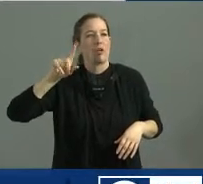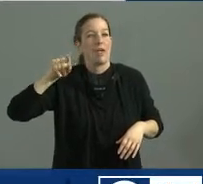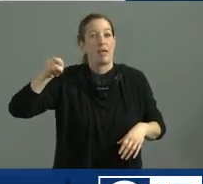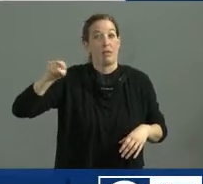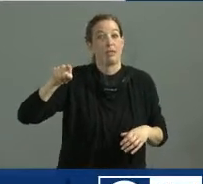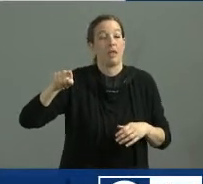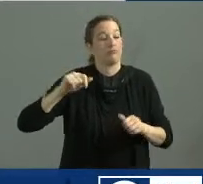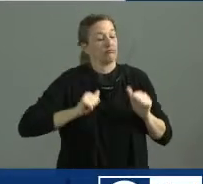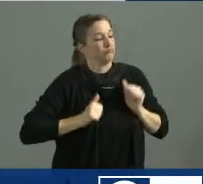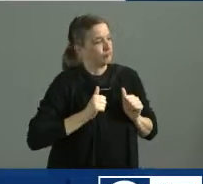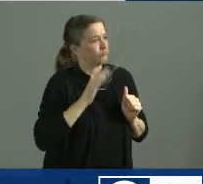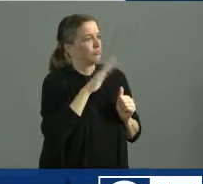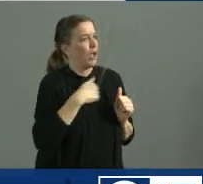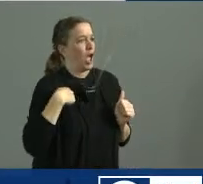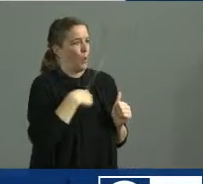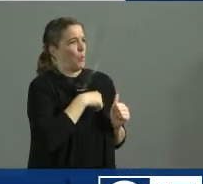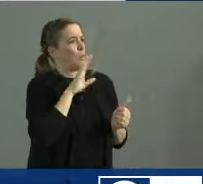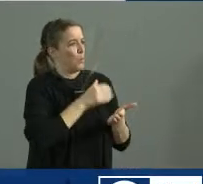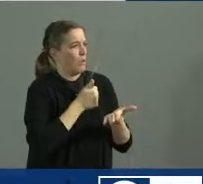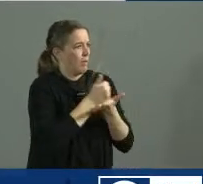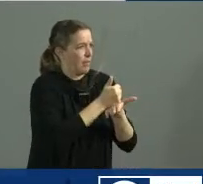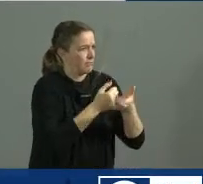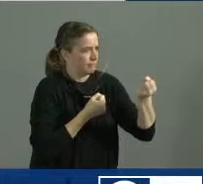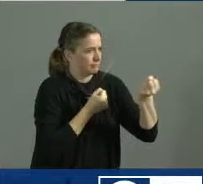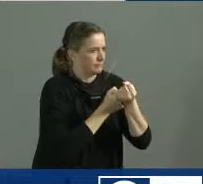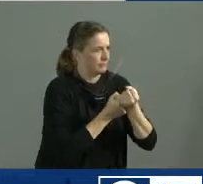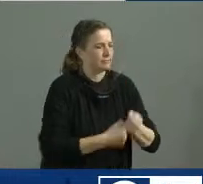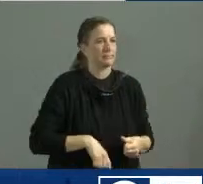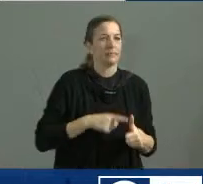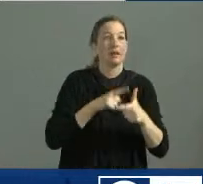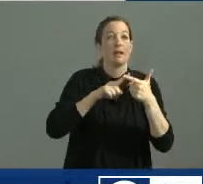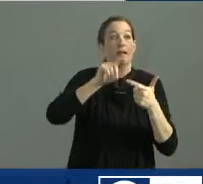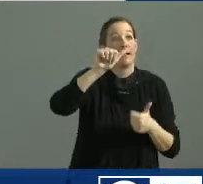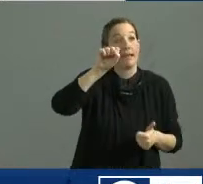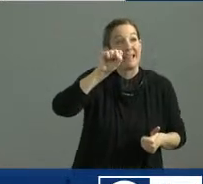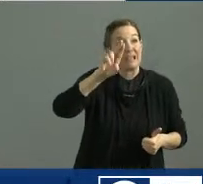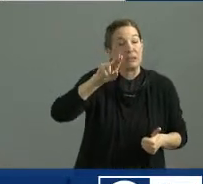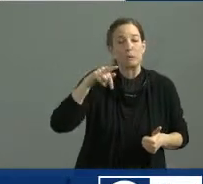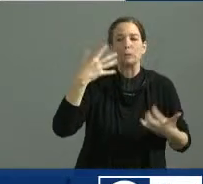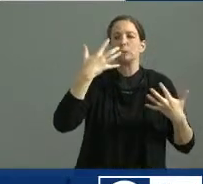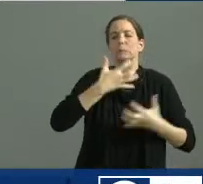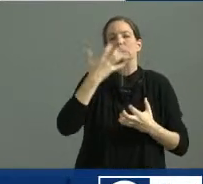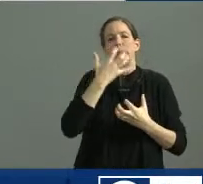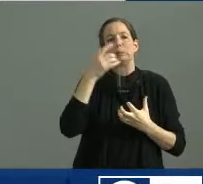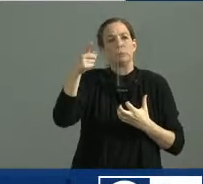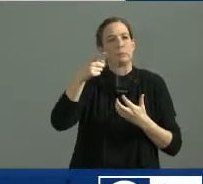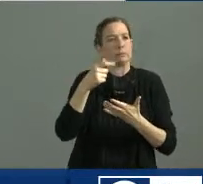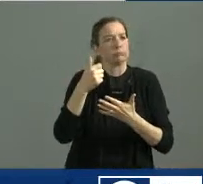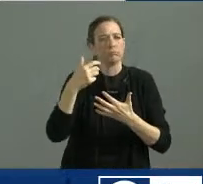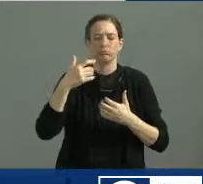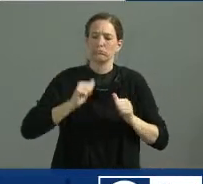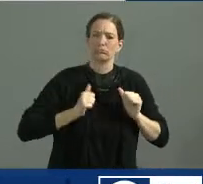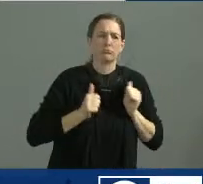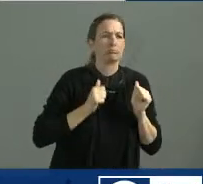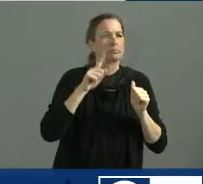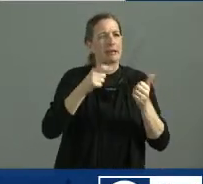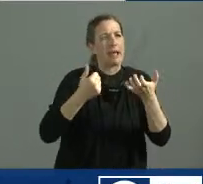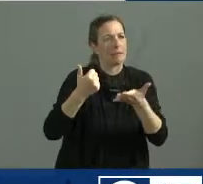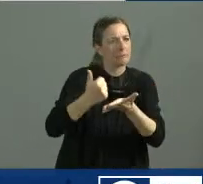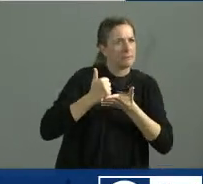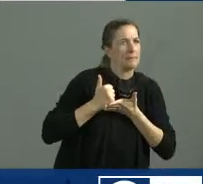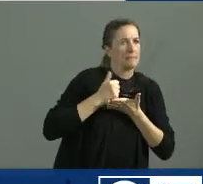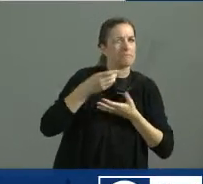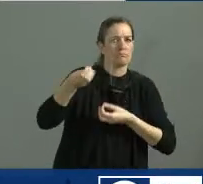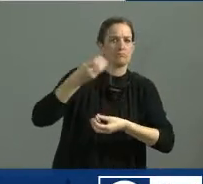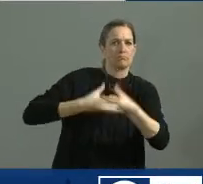shifts. ASU has been amazing with the resources that they've given, and now what we're trying to do is connect some of those vaccination